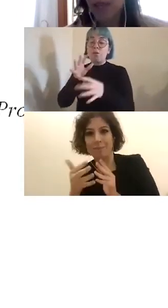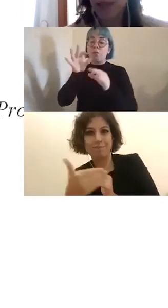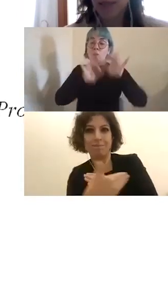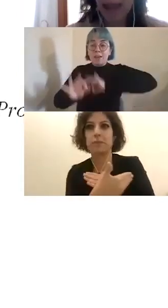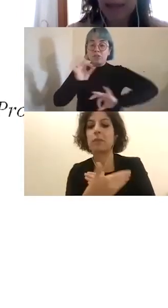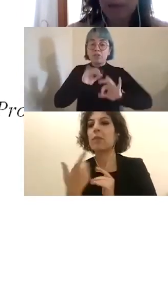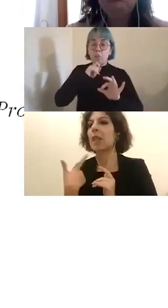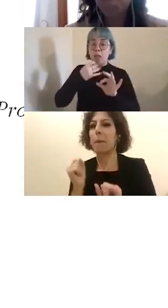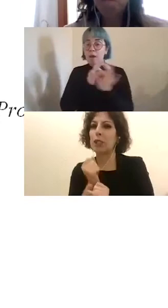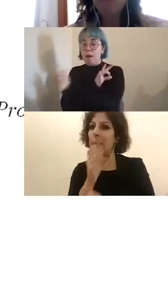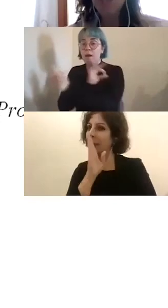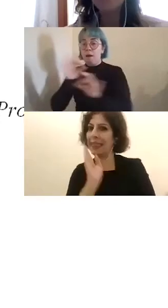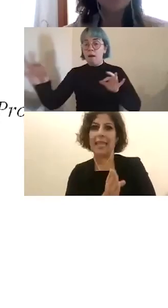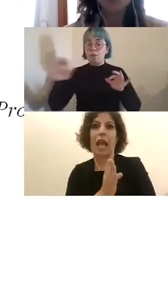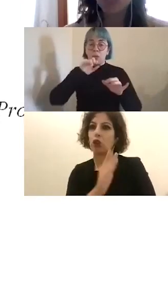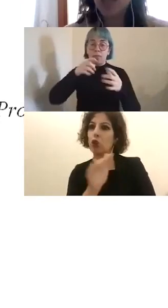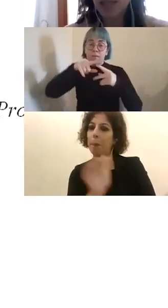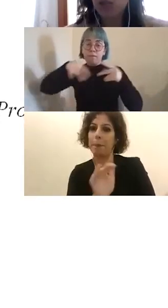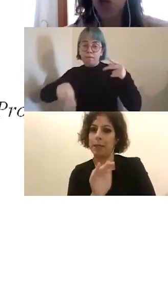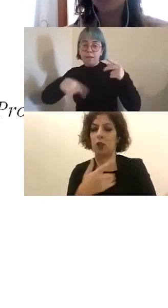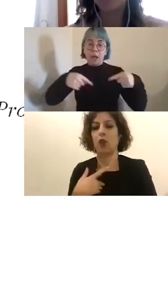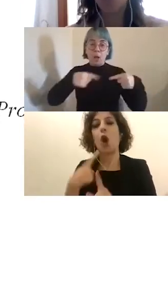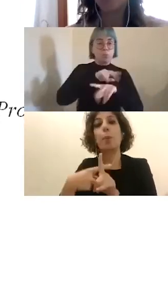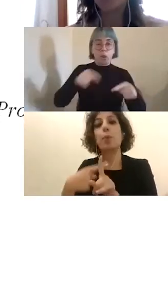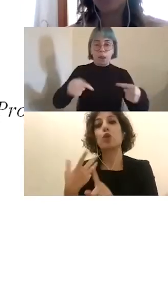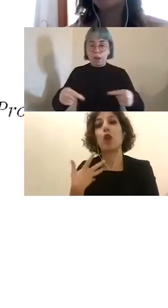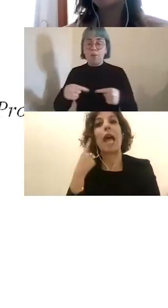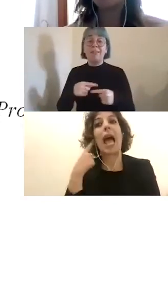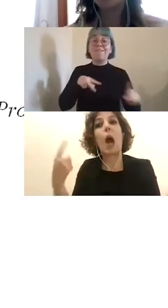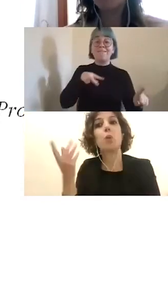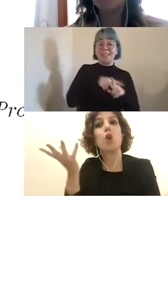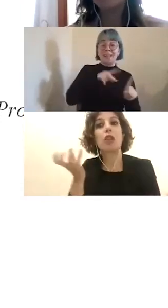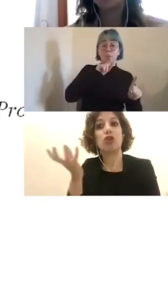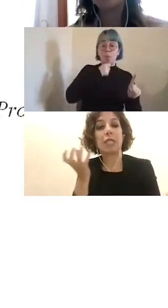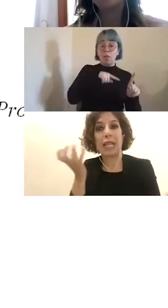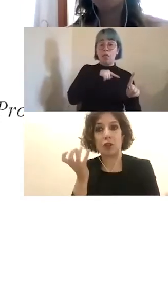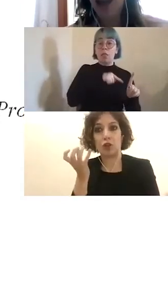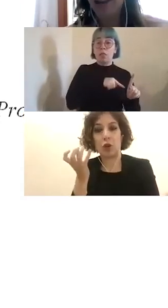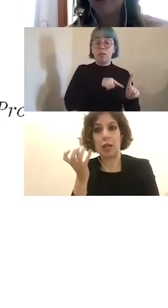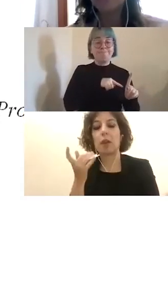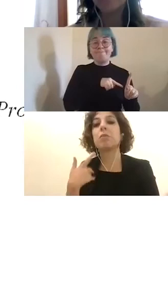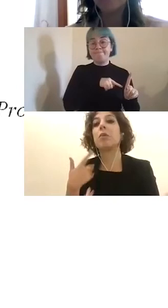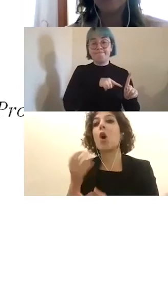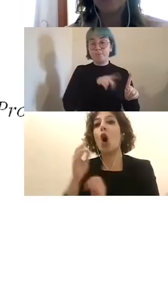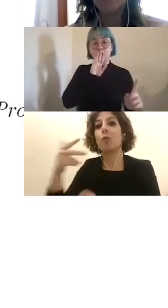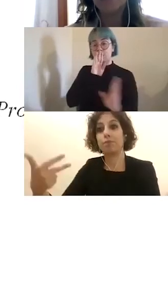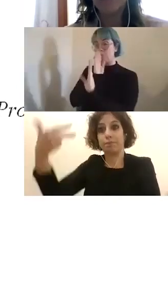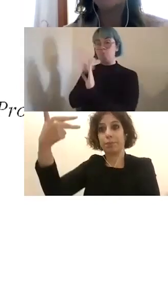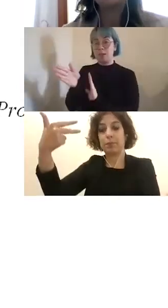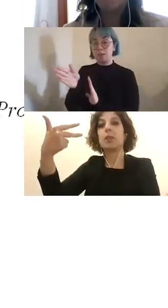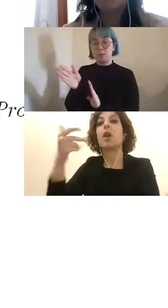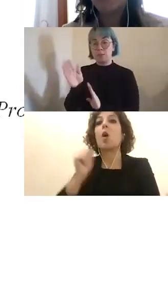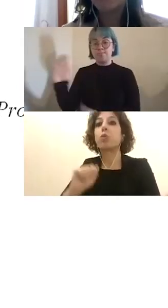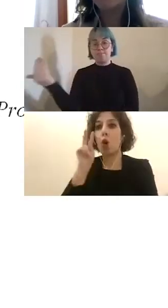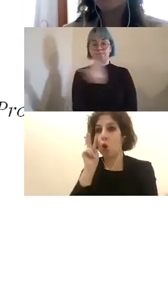be asked. And these questions, the victim will not have direct questions, and